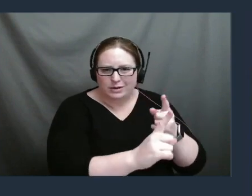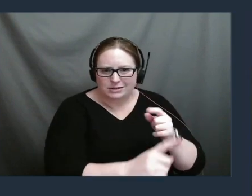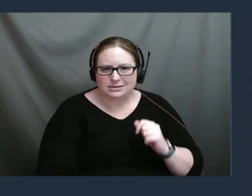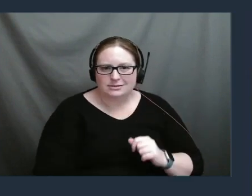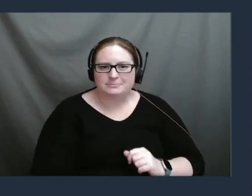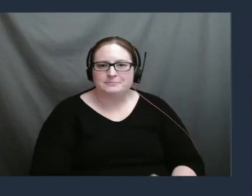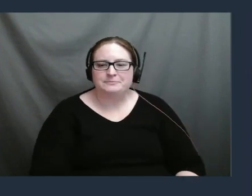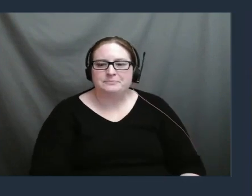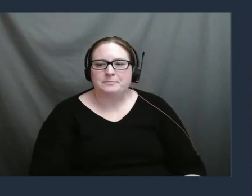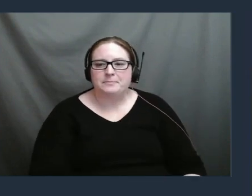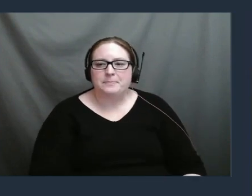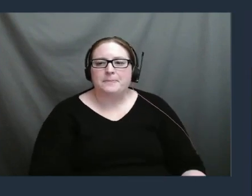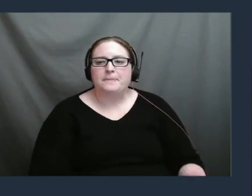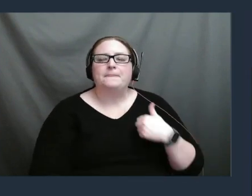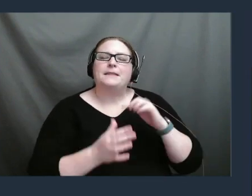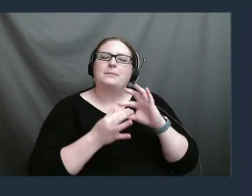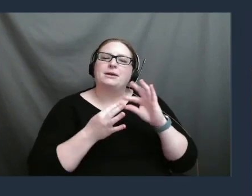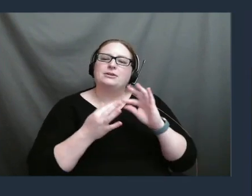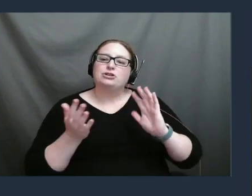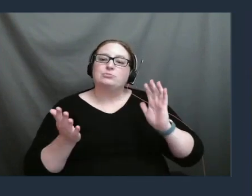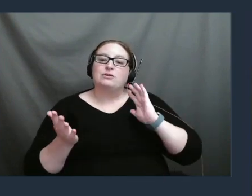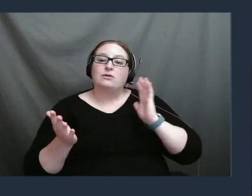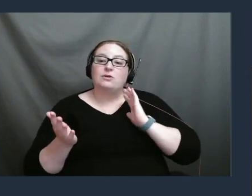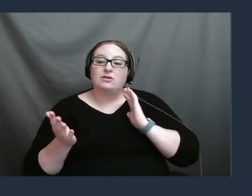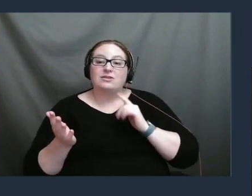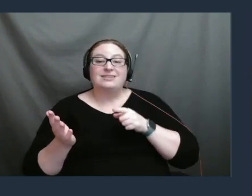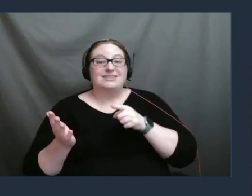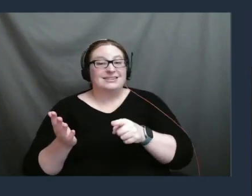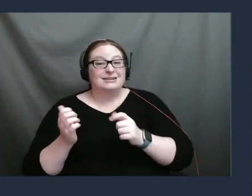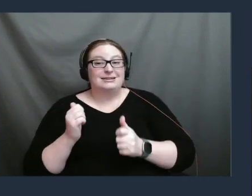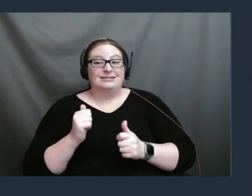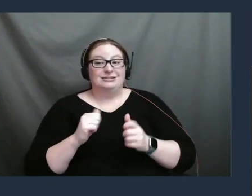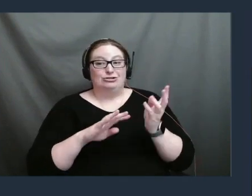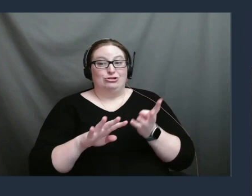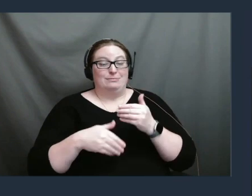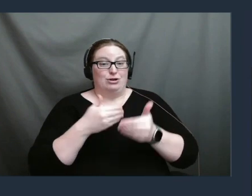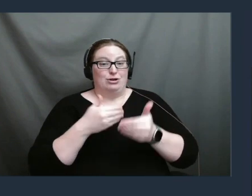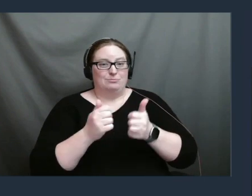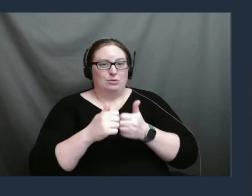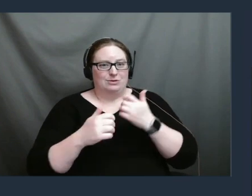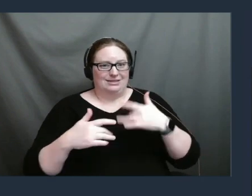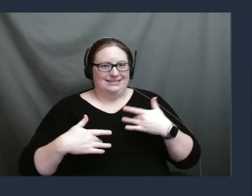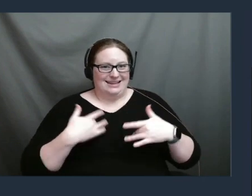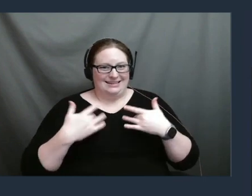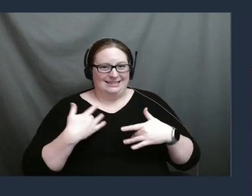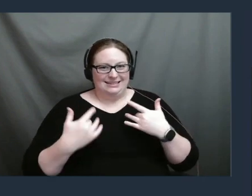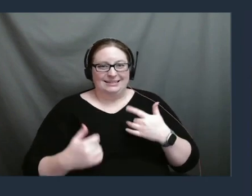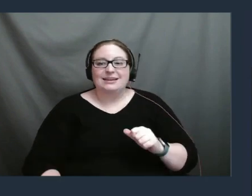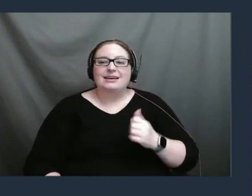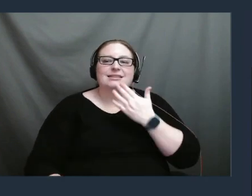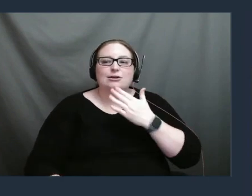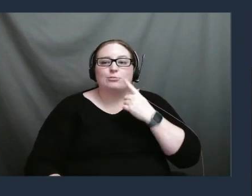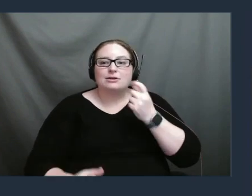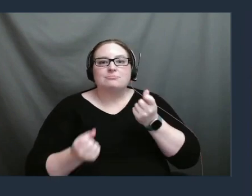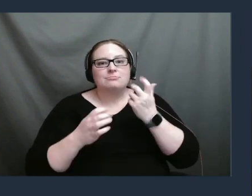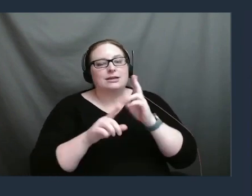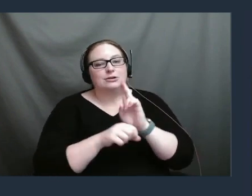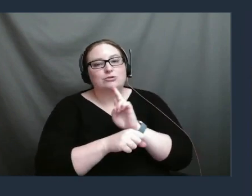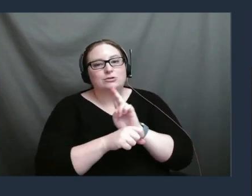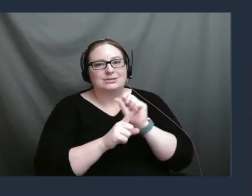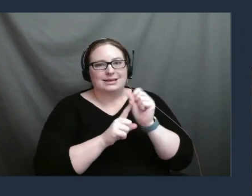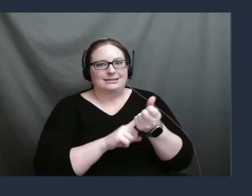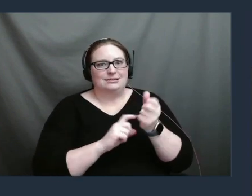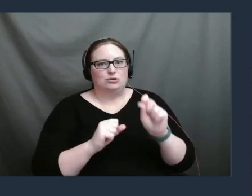I mentioned earlier that stream processing is the most exciting part of working with streaming data, thanks to the plethora of use cases that you can achieve with